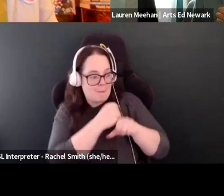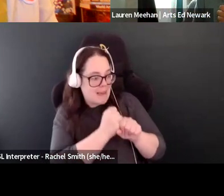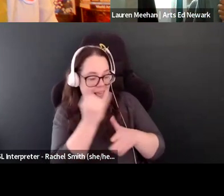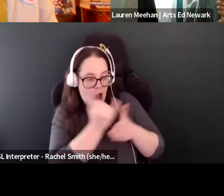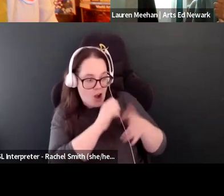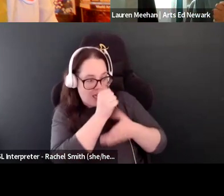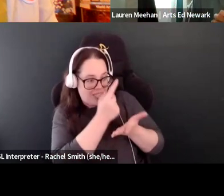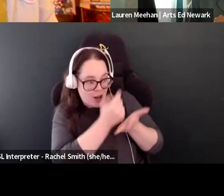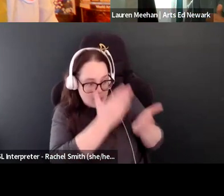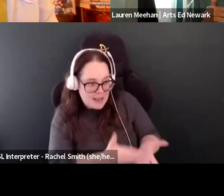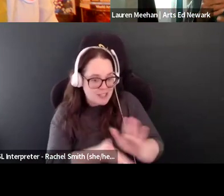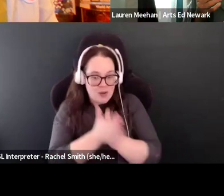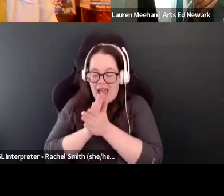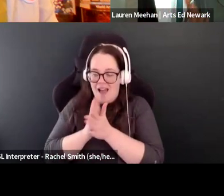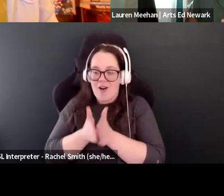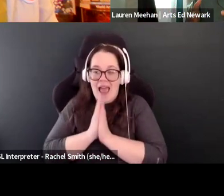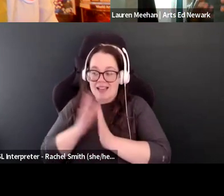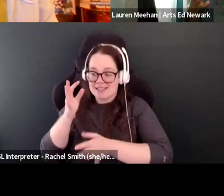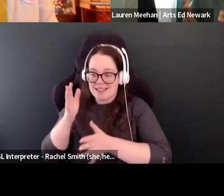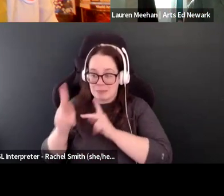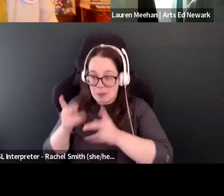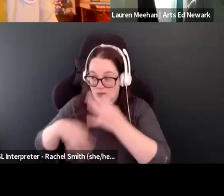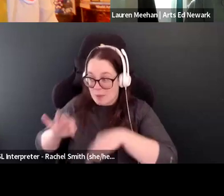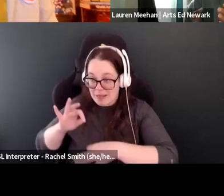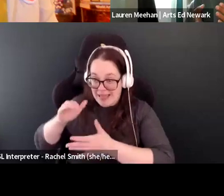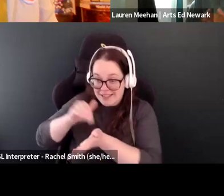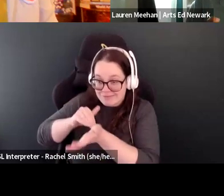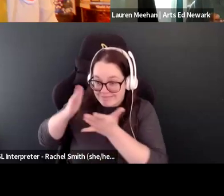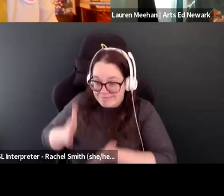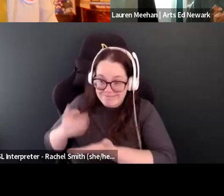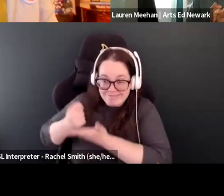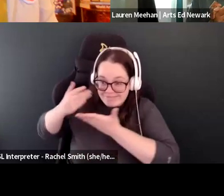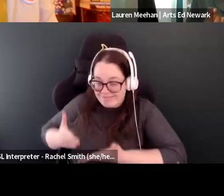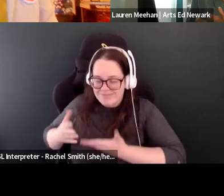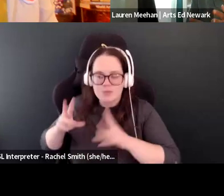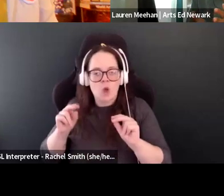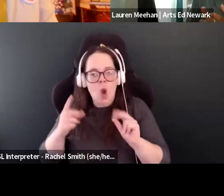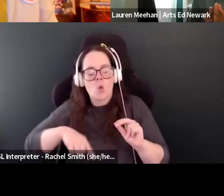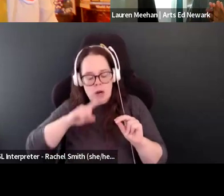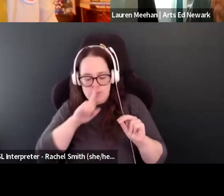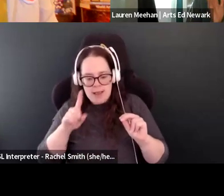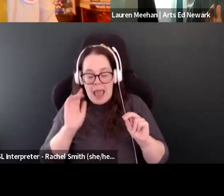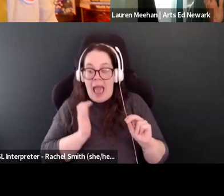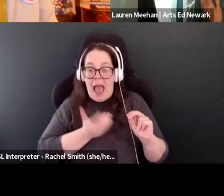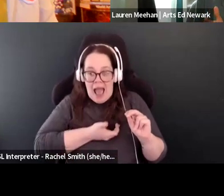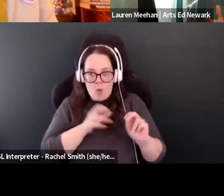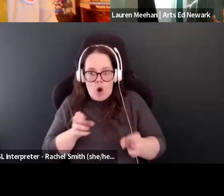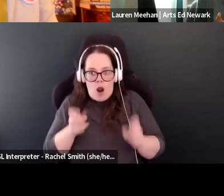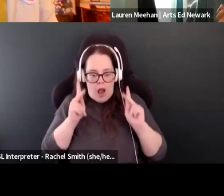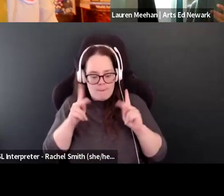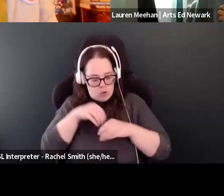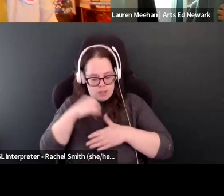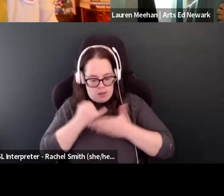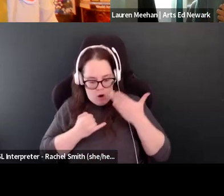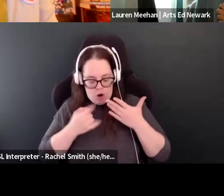replace clinicians. But what are our responsibilities? What are our opportunities in the arts to make sure that students have a really